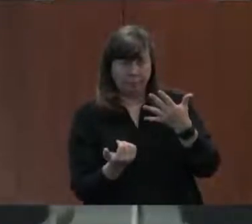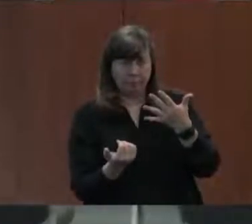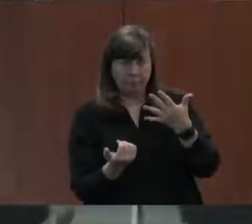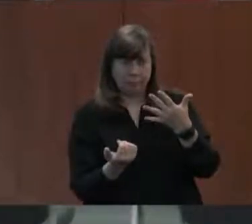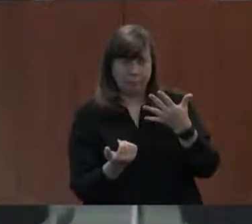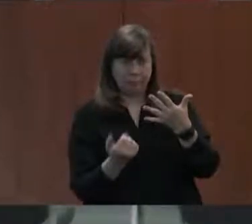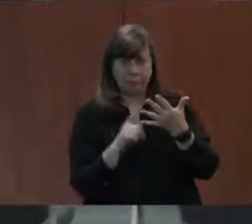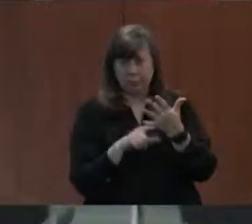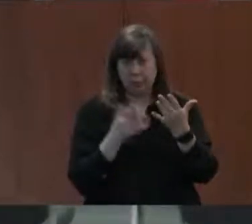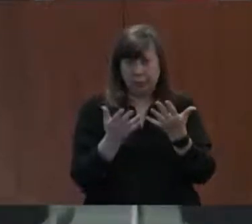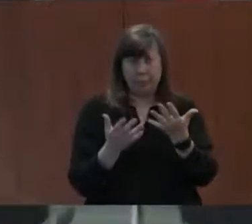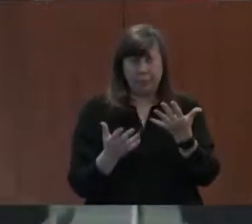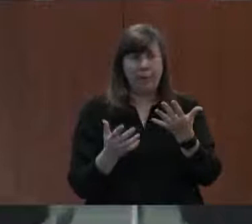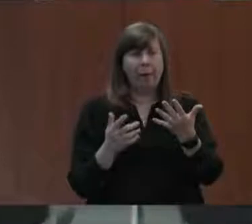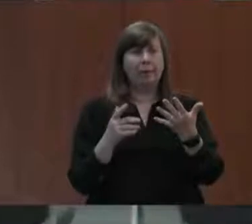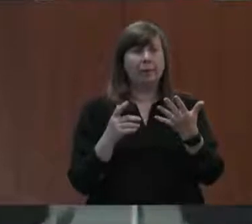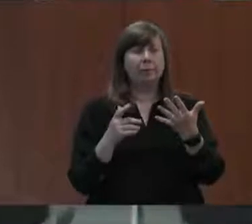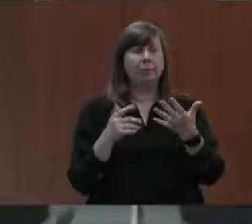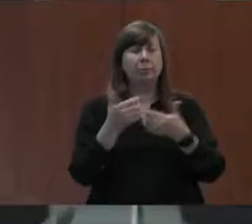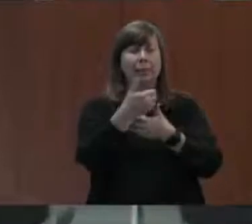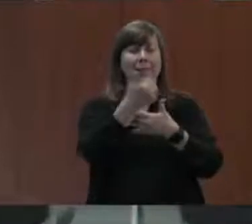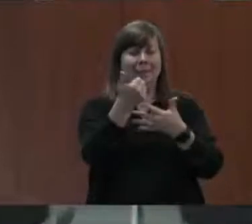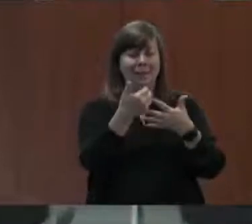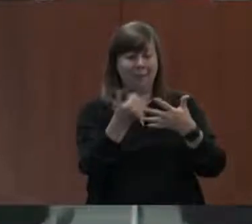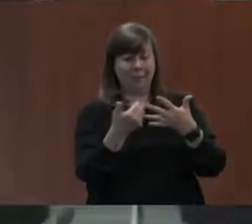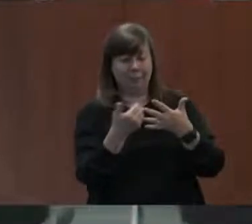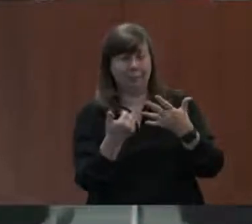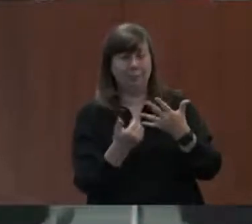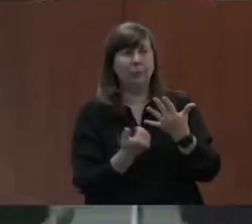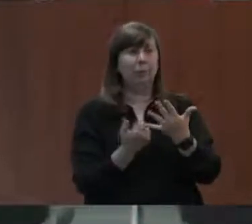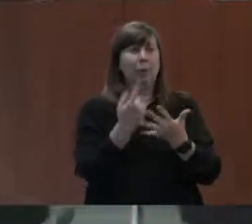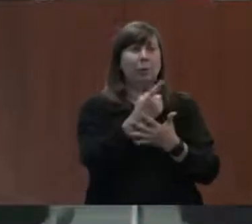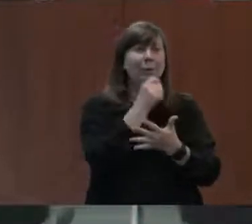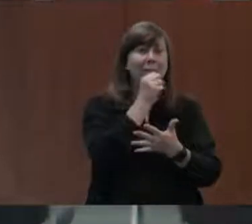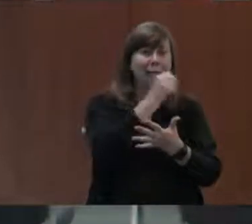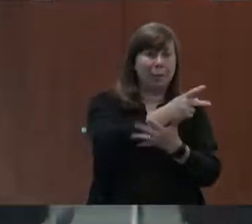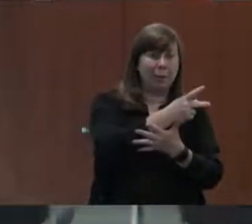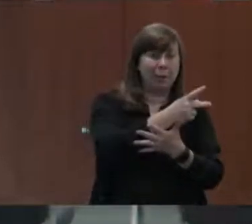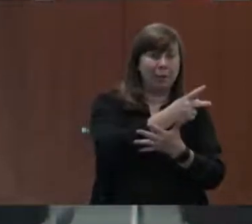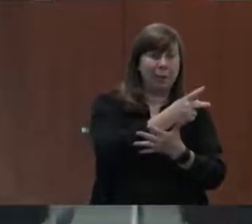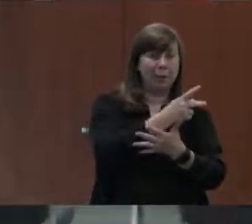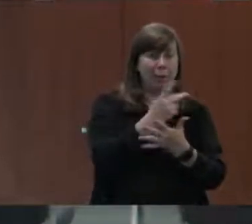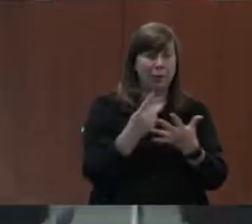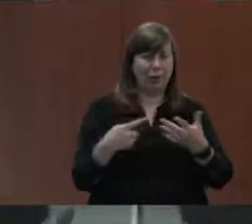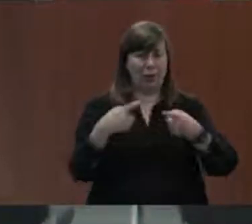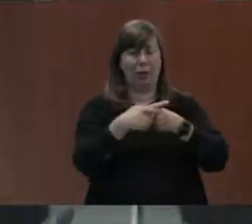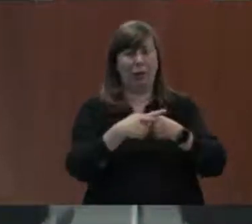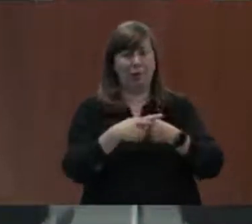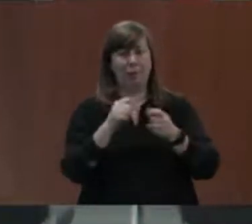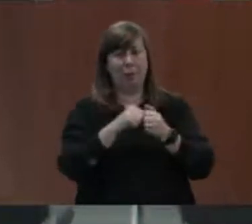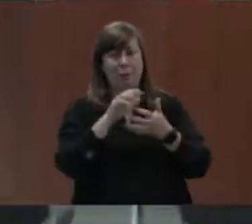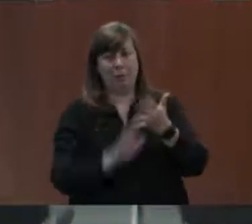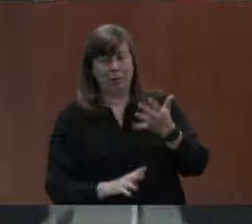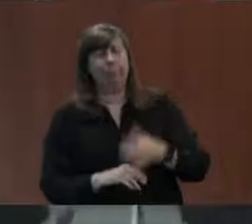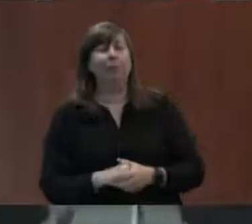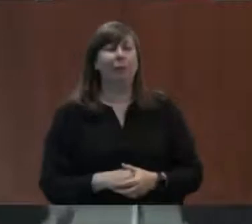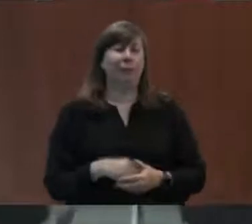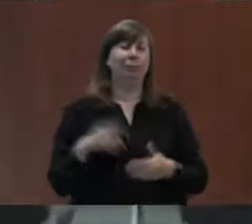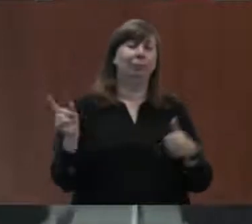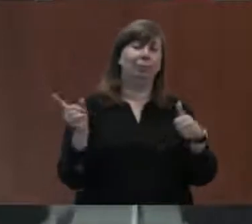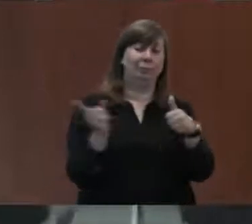What would be your recommendation? I would recommend that they be done separately because if one is not approved, then you create a conflict with their remaining. Okay.